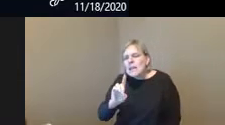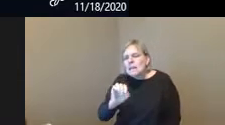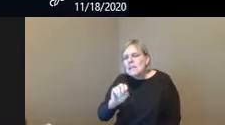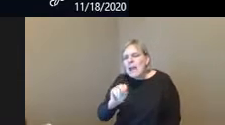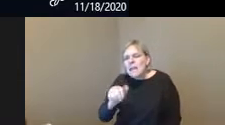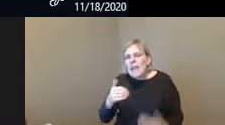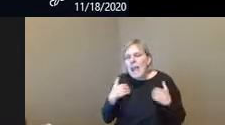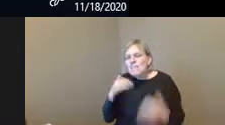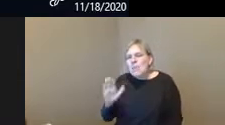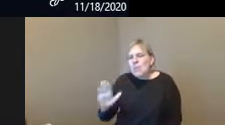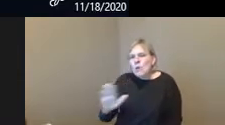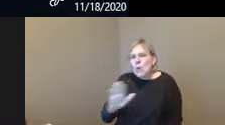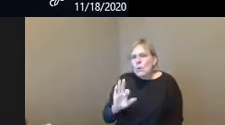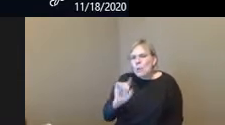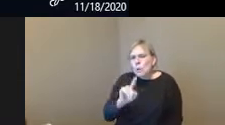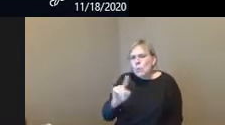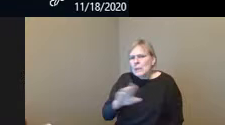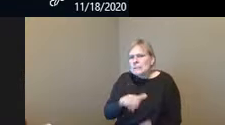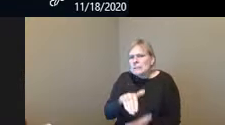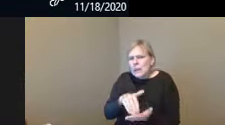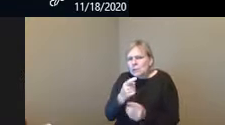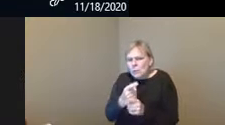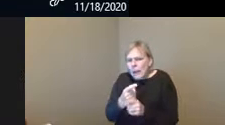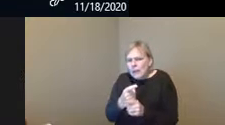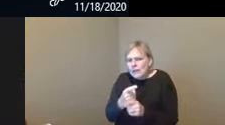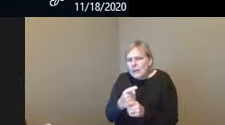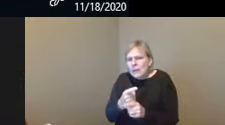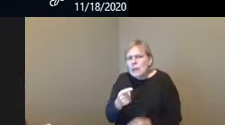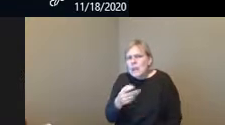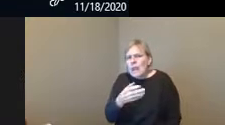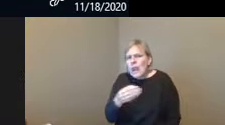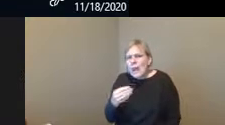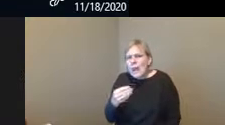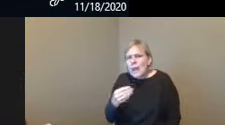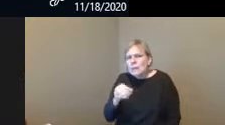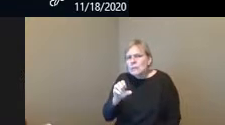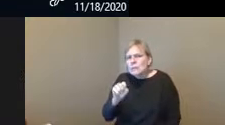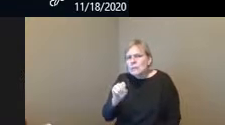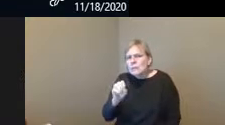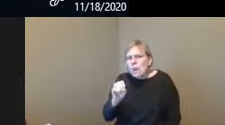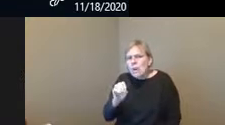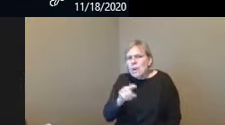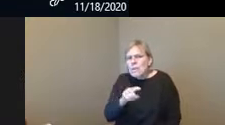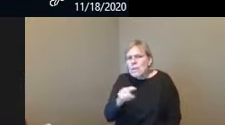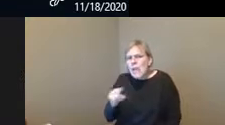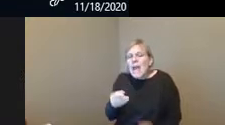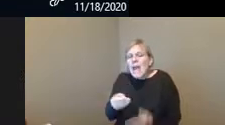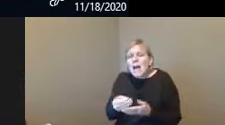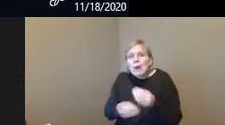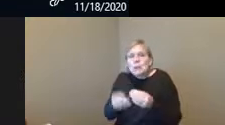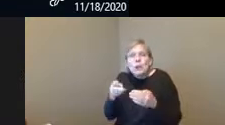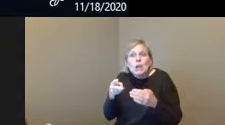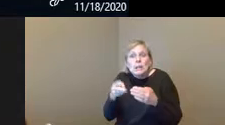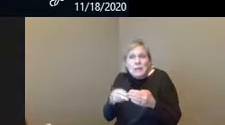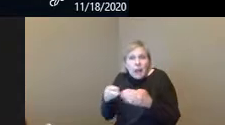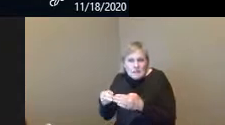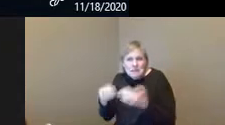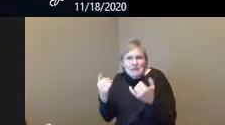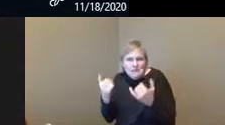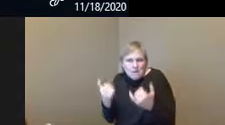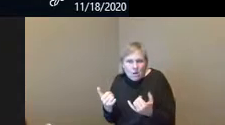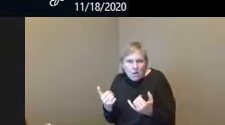their own 911 center. And now they simply got the budget cut. Now they